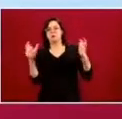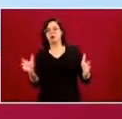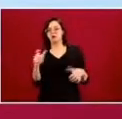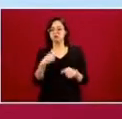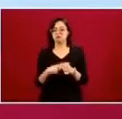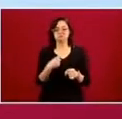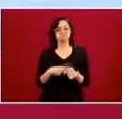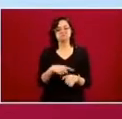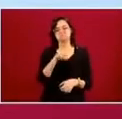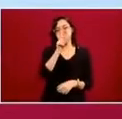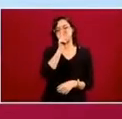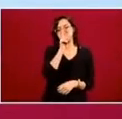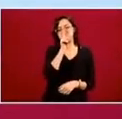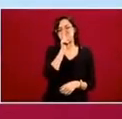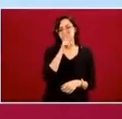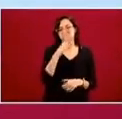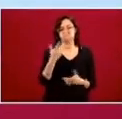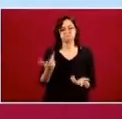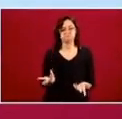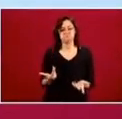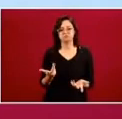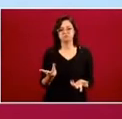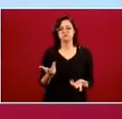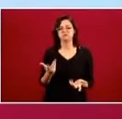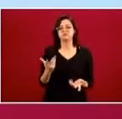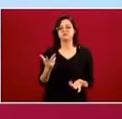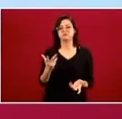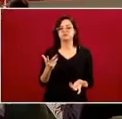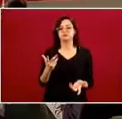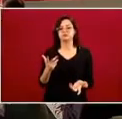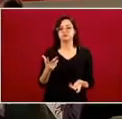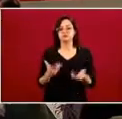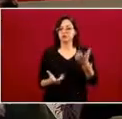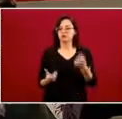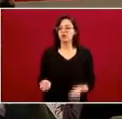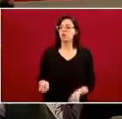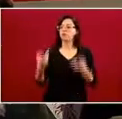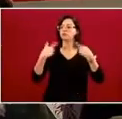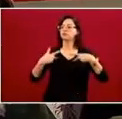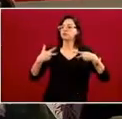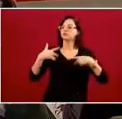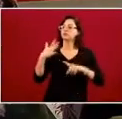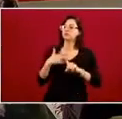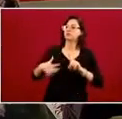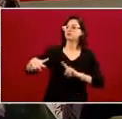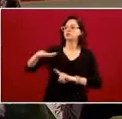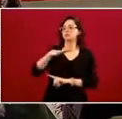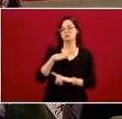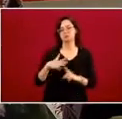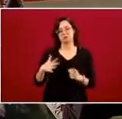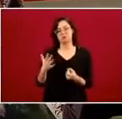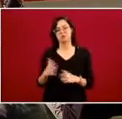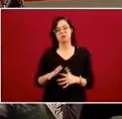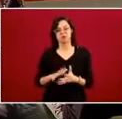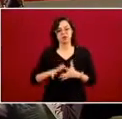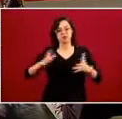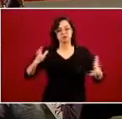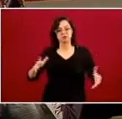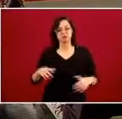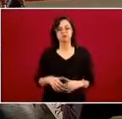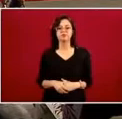1.03. So Mexico State is not necessarily the highest. If we take into account this